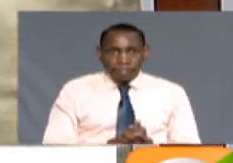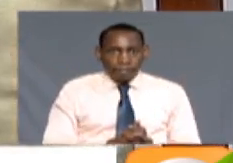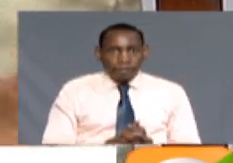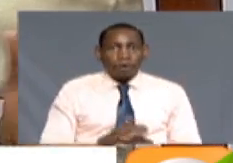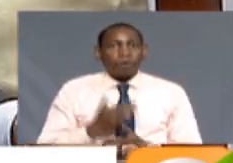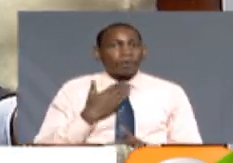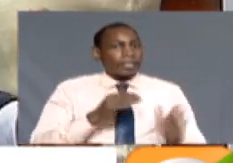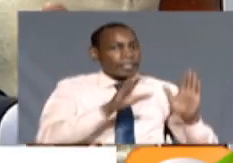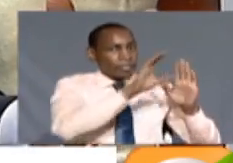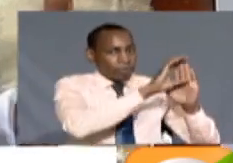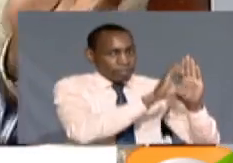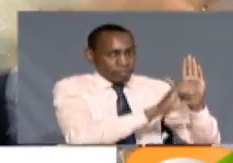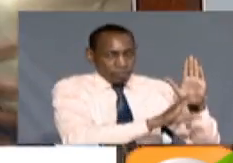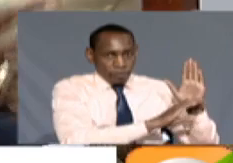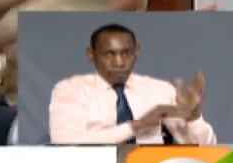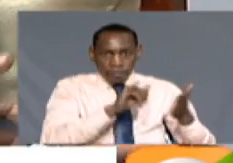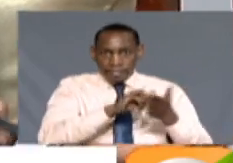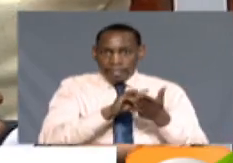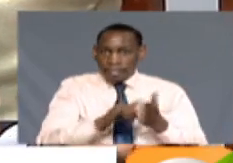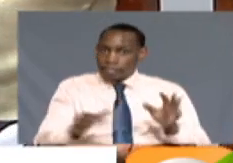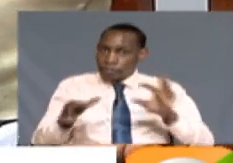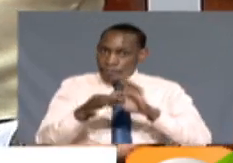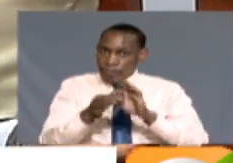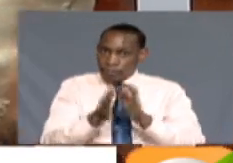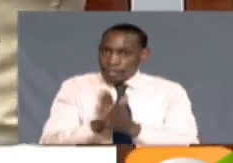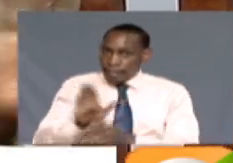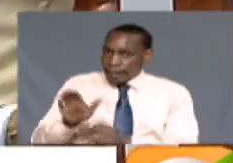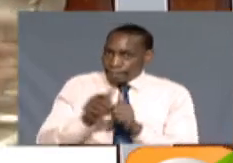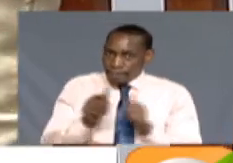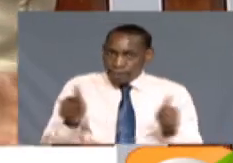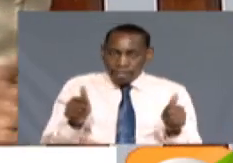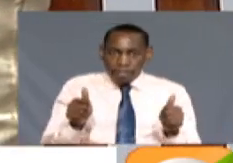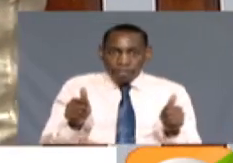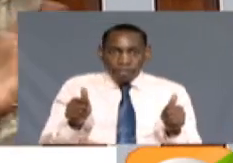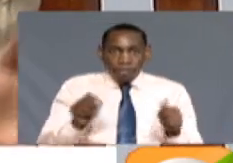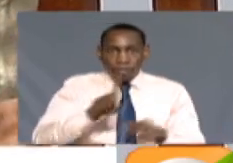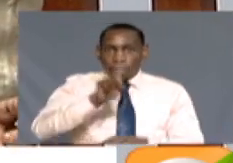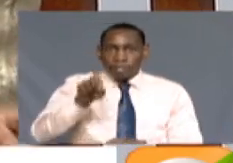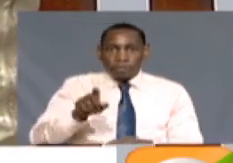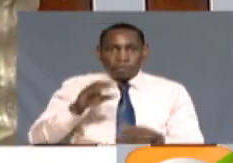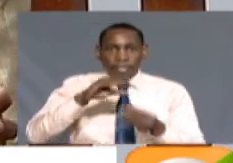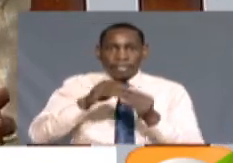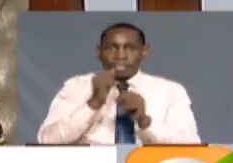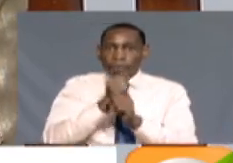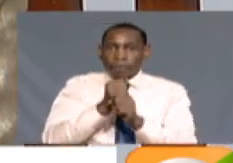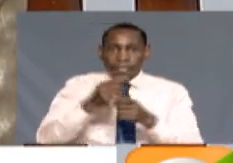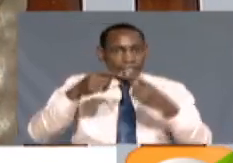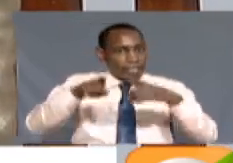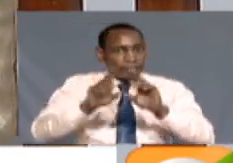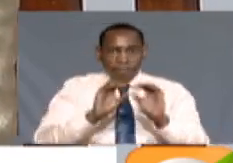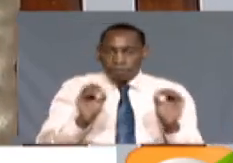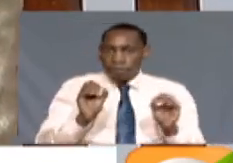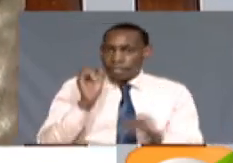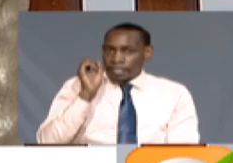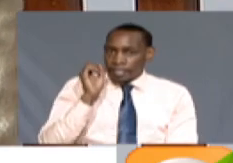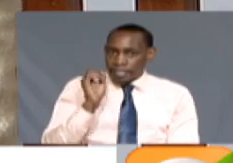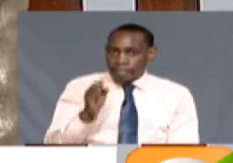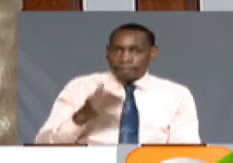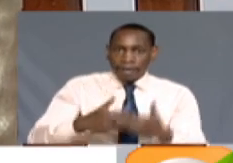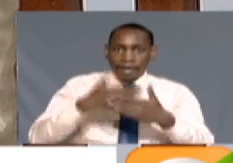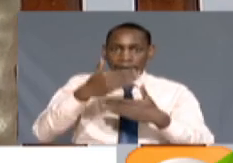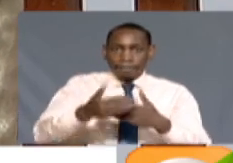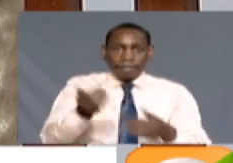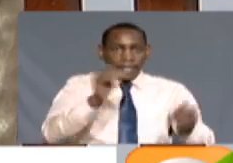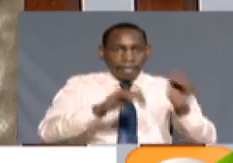a constitution that suits them. It is not a question of creating jobs for themselves. Mm. If after